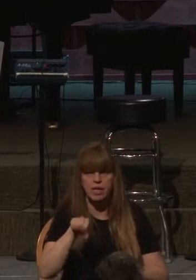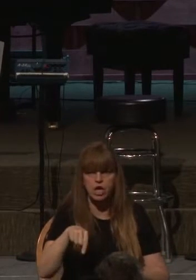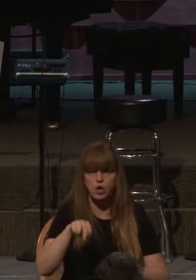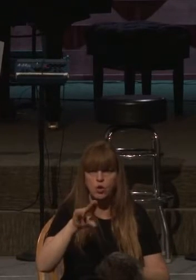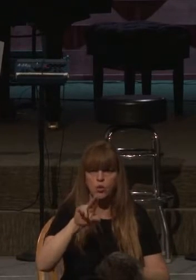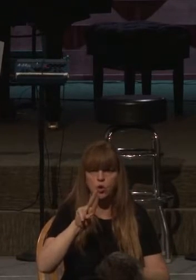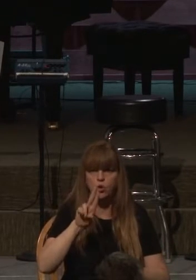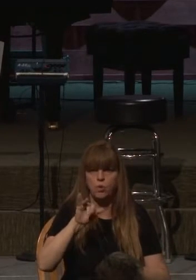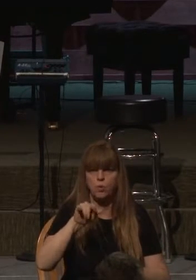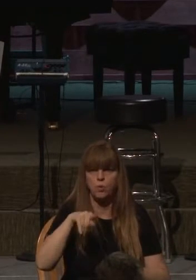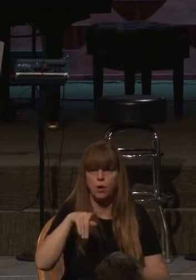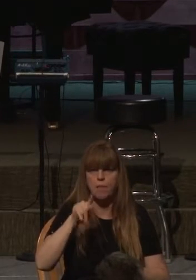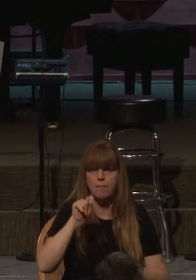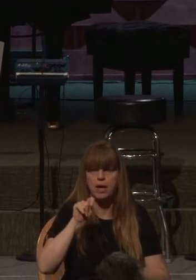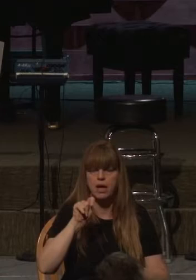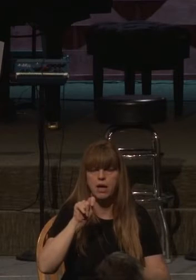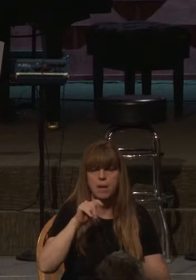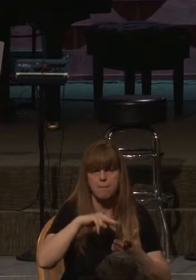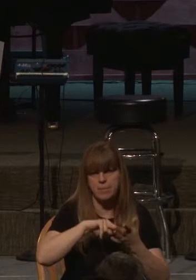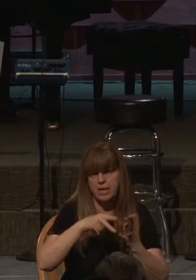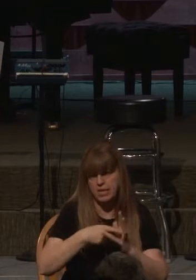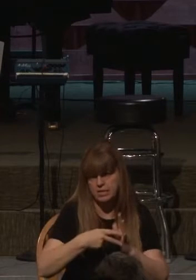Greek